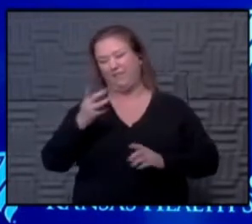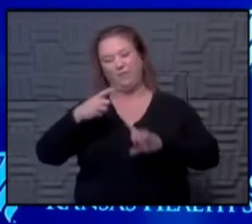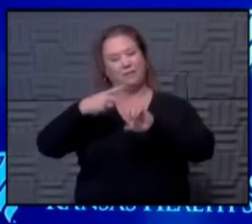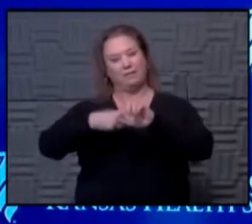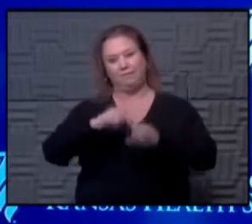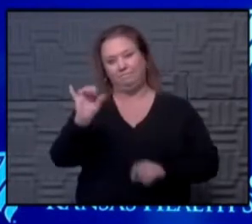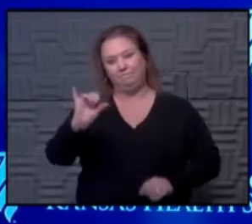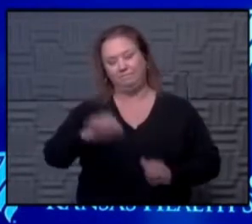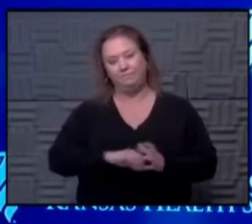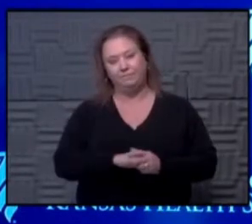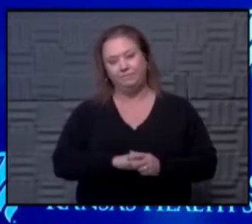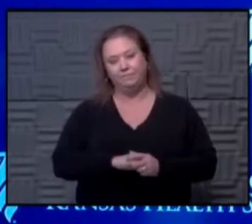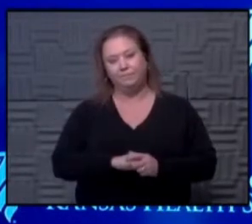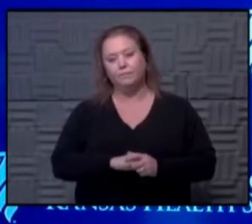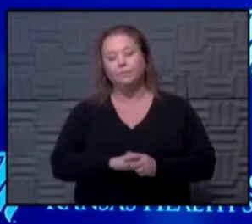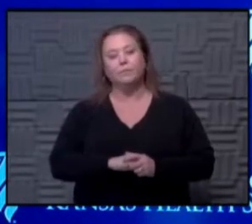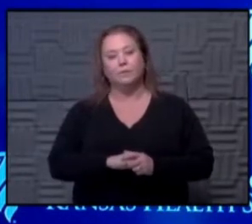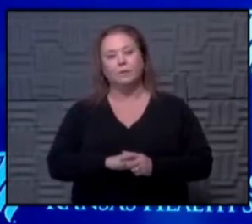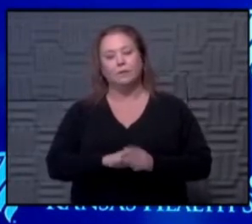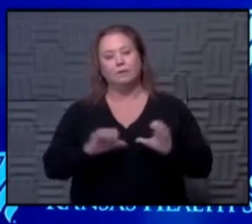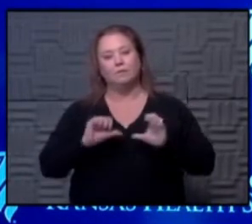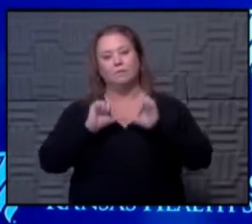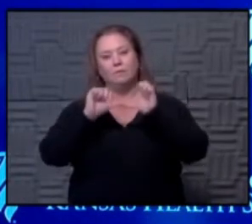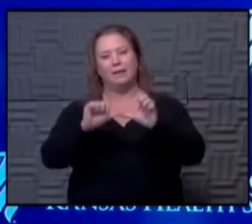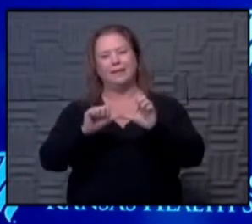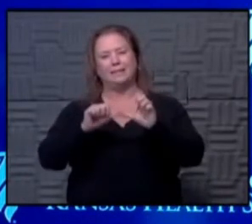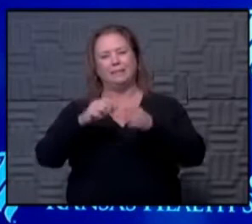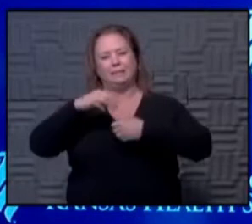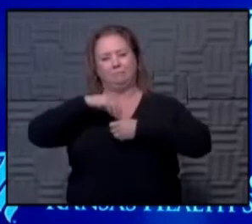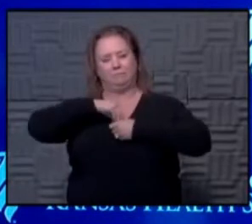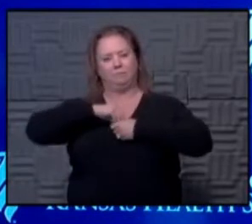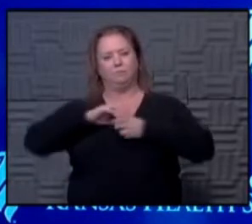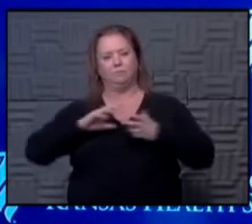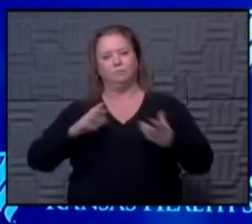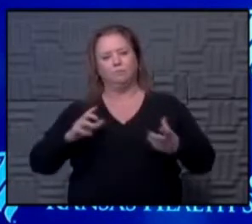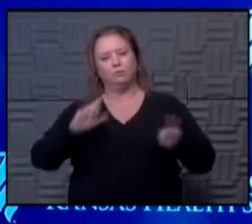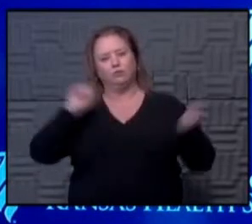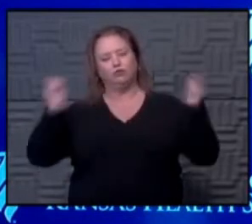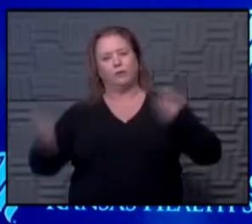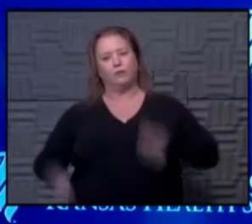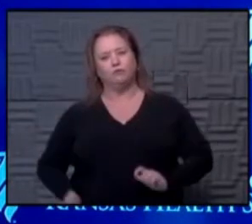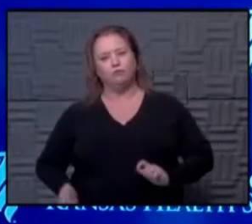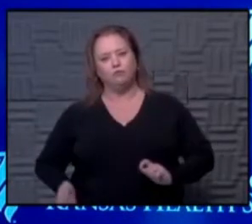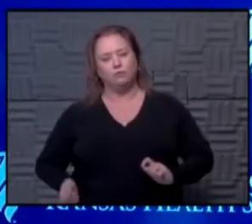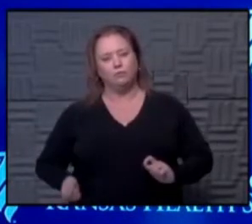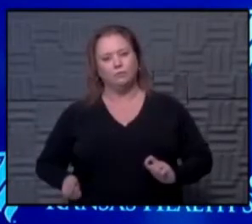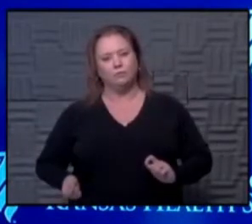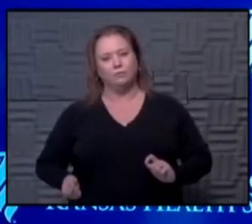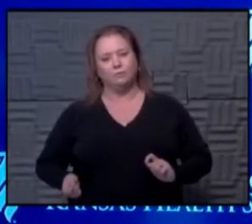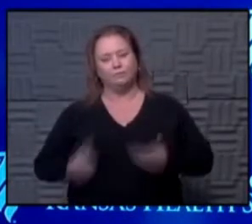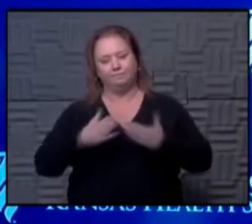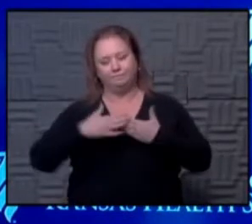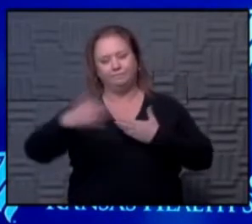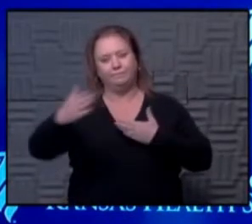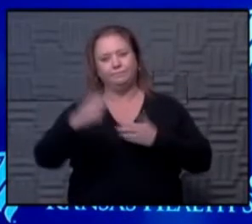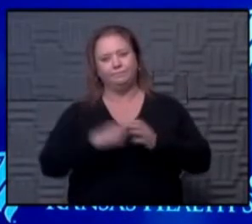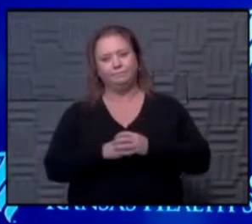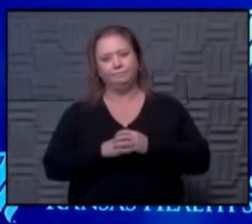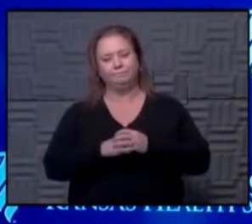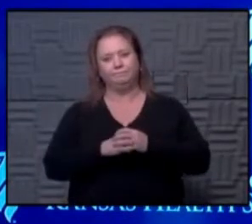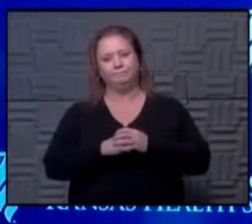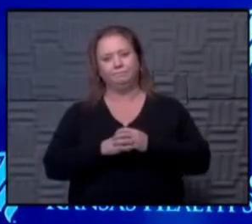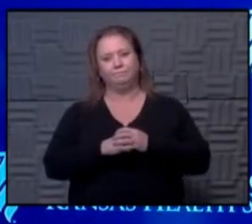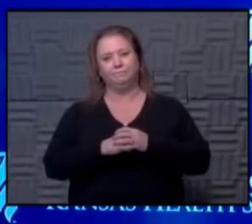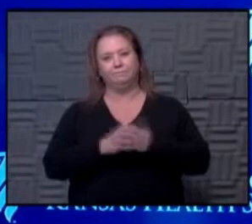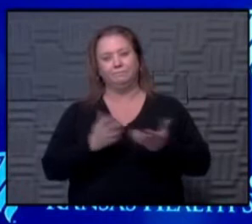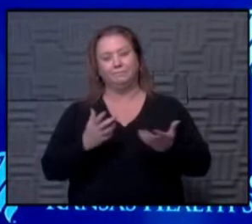months. And it remains something that is in each of our power to change the story over the next few months. So